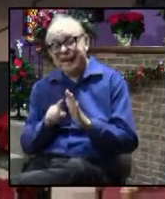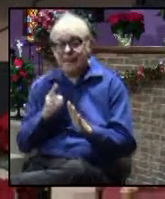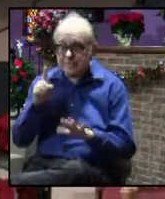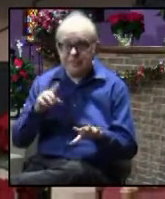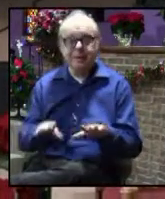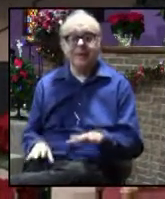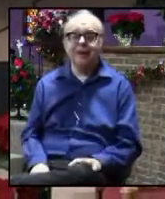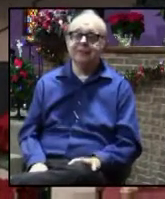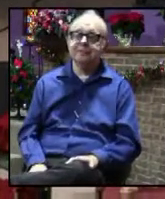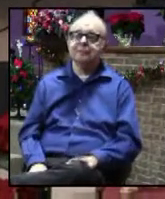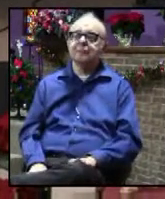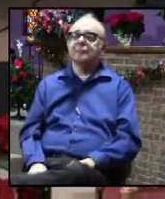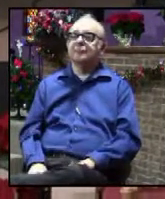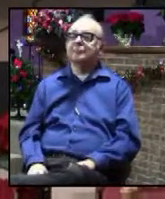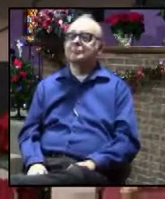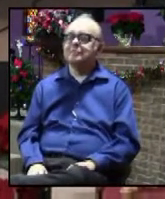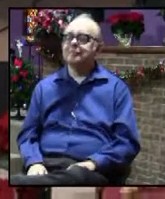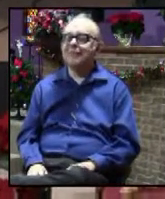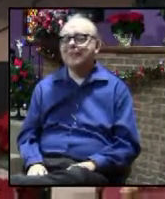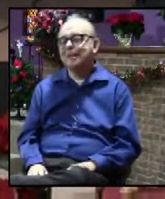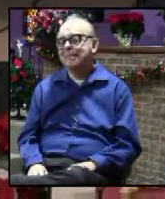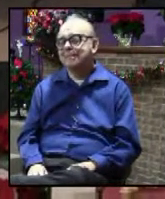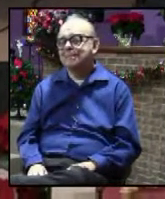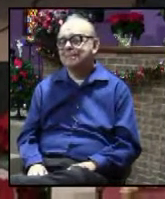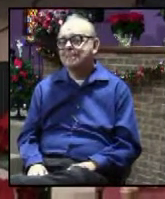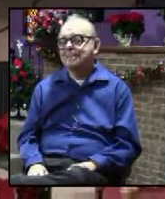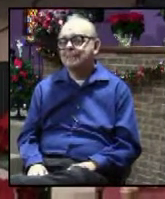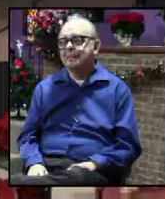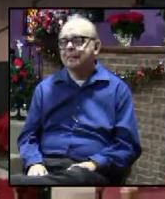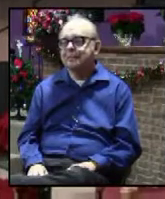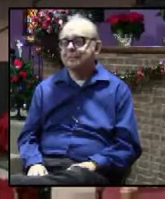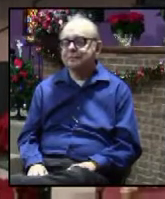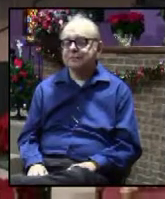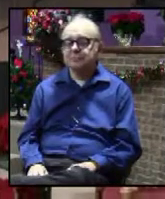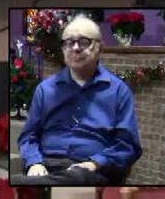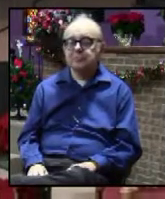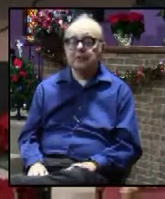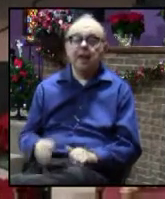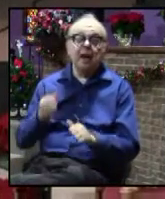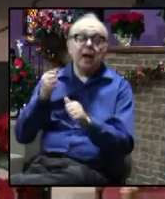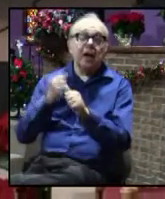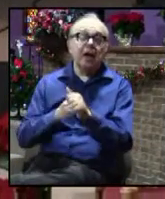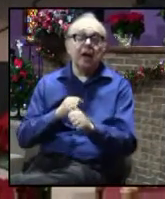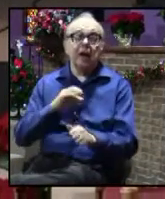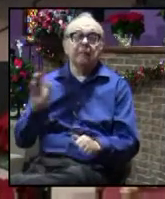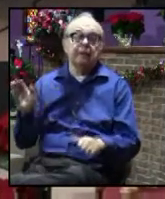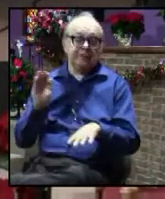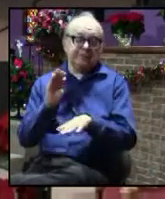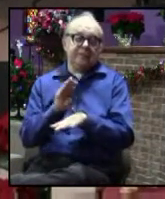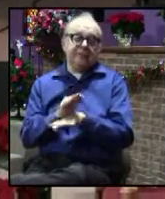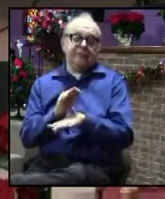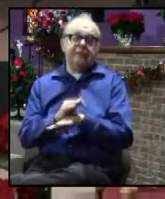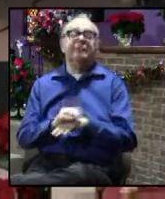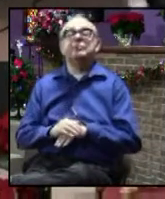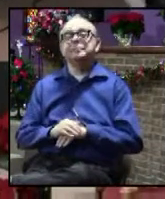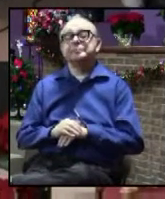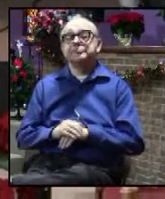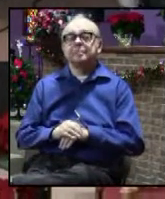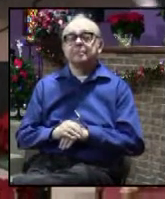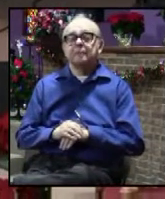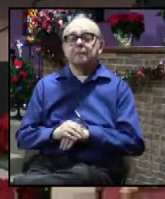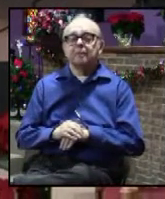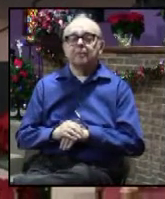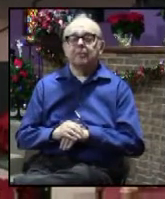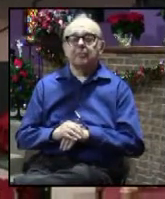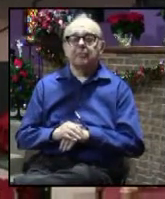Every Christmas. Eve. We do this on Christmas Eve.